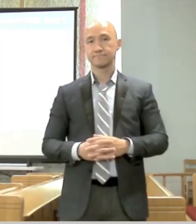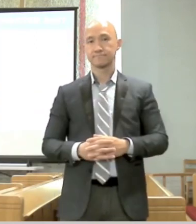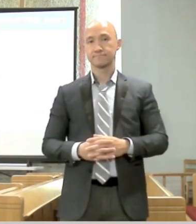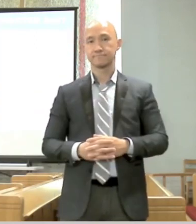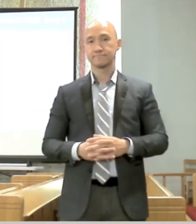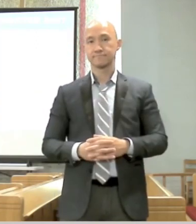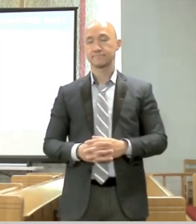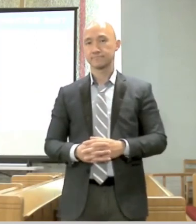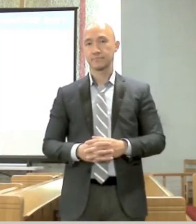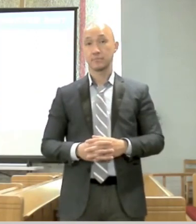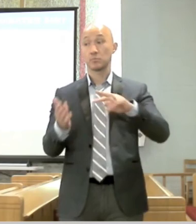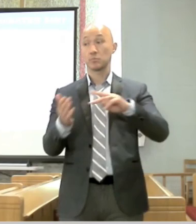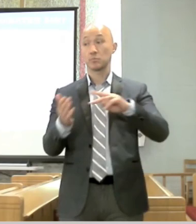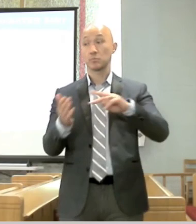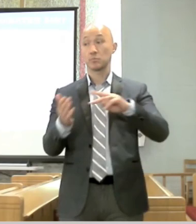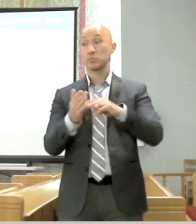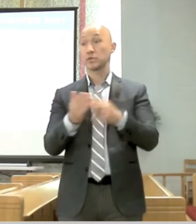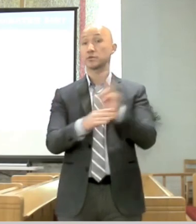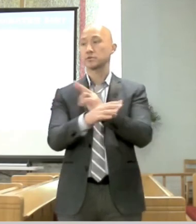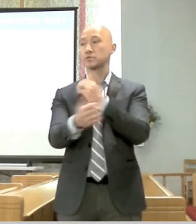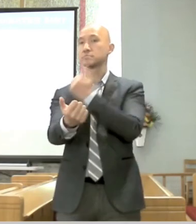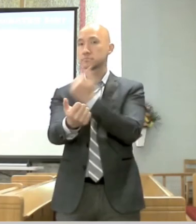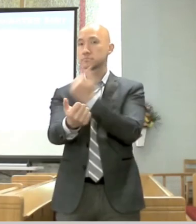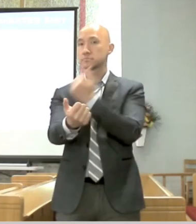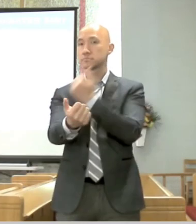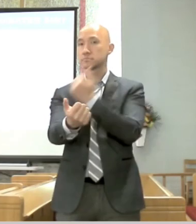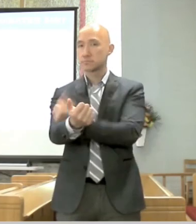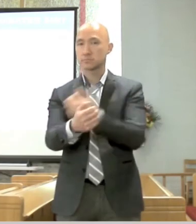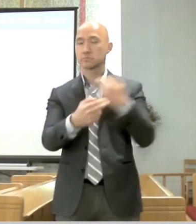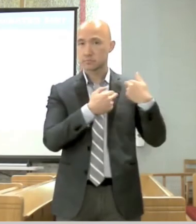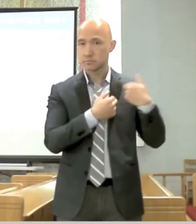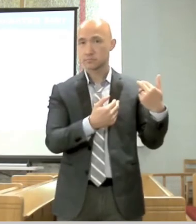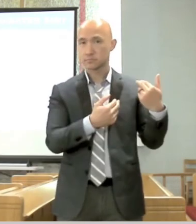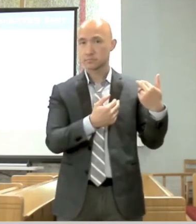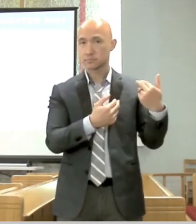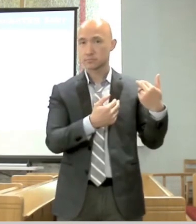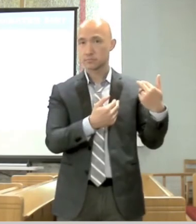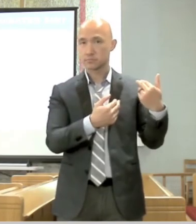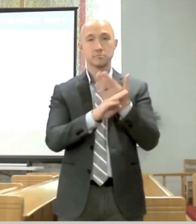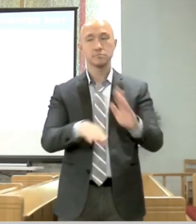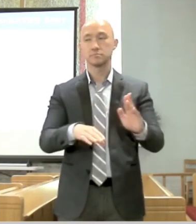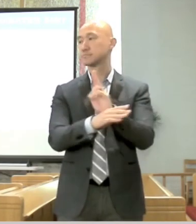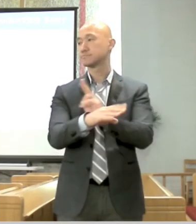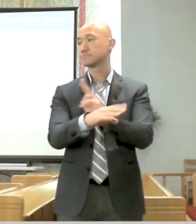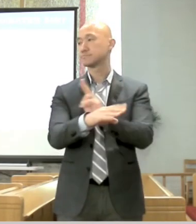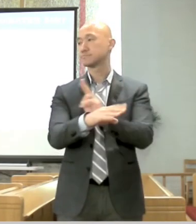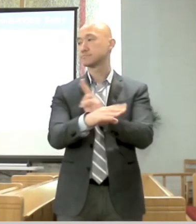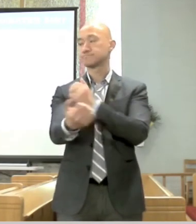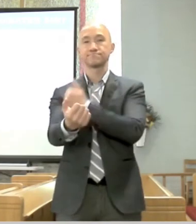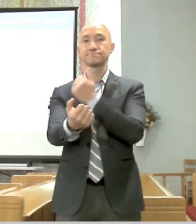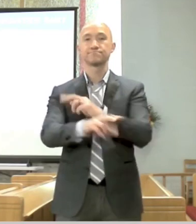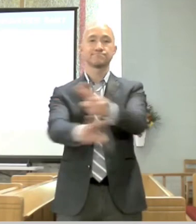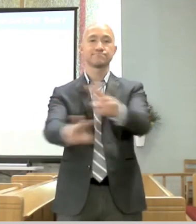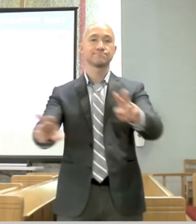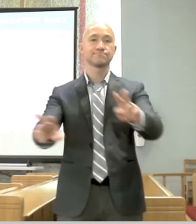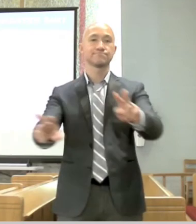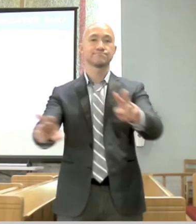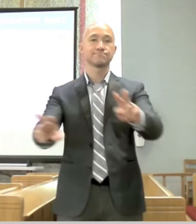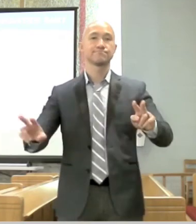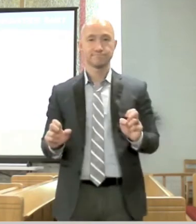Don't lose what you've been given because of wrong choices, because of